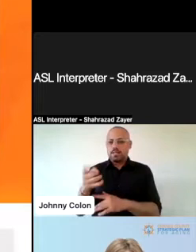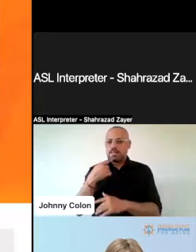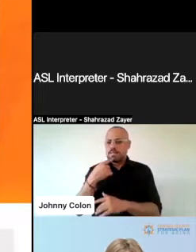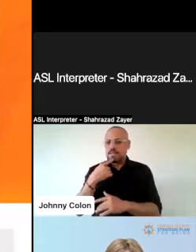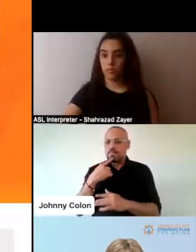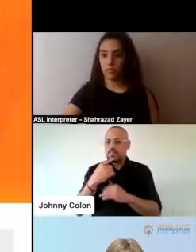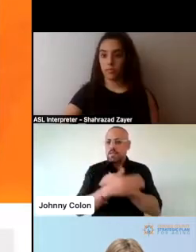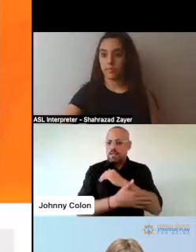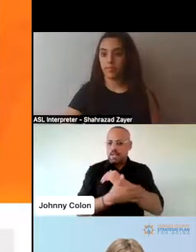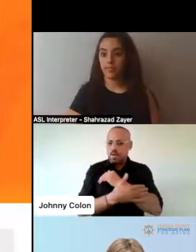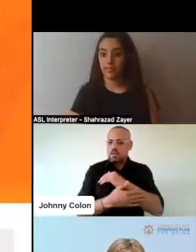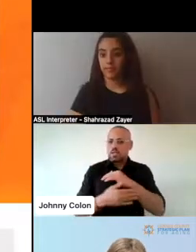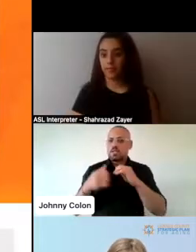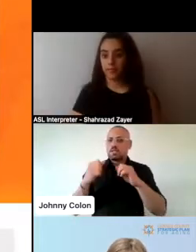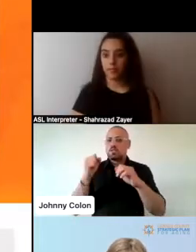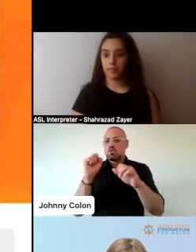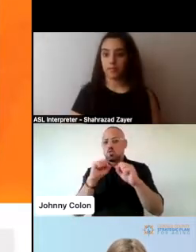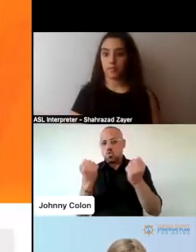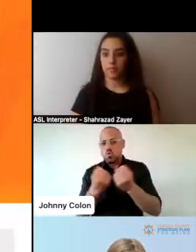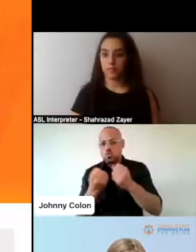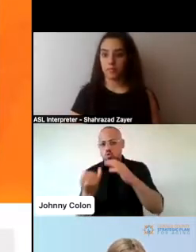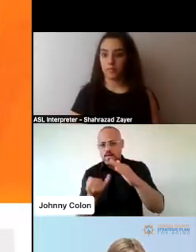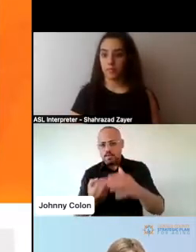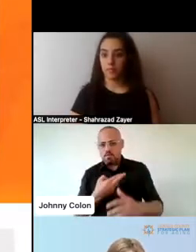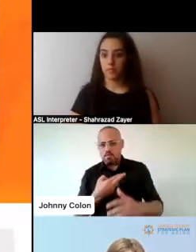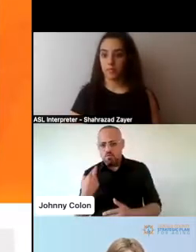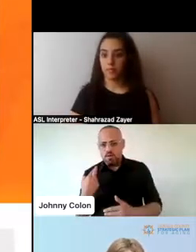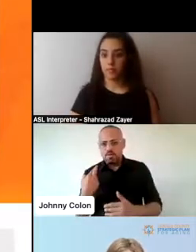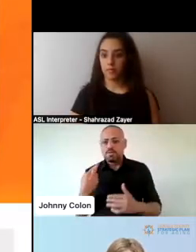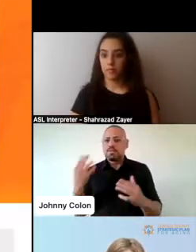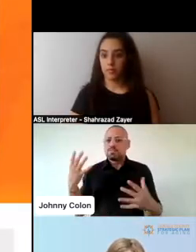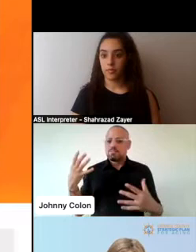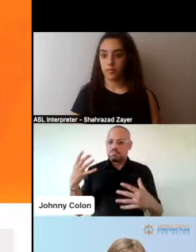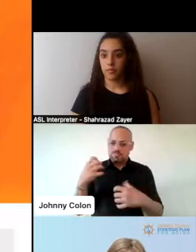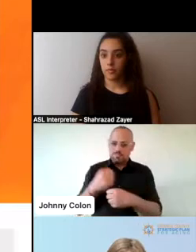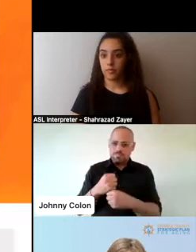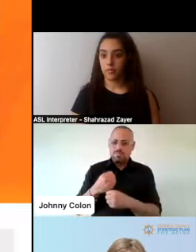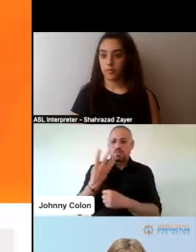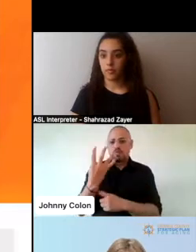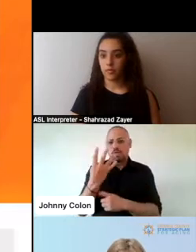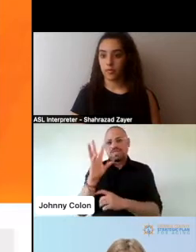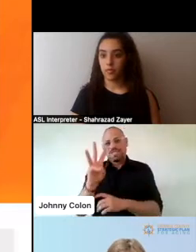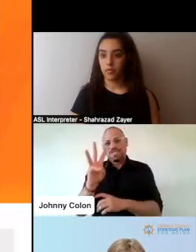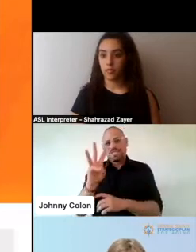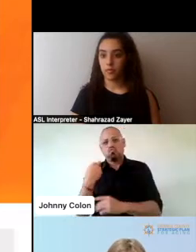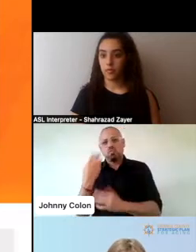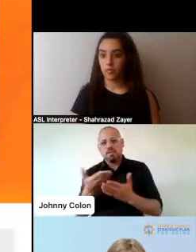county's social isolation risk score is a composite measure of 6 risk